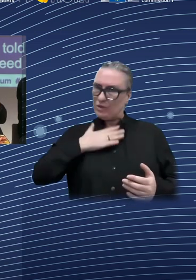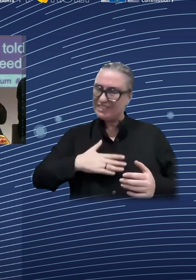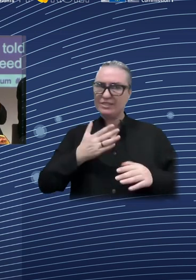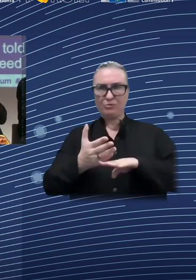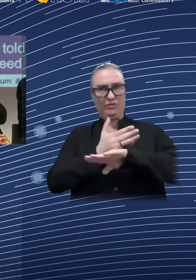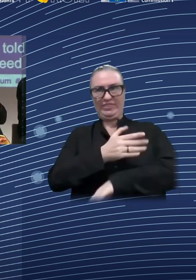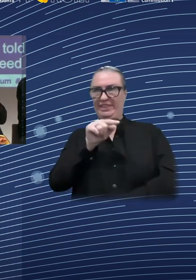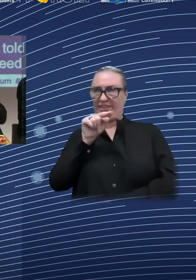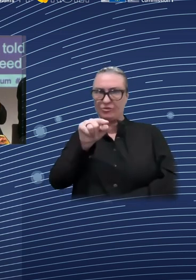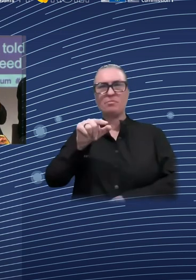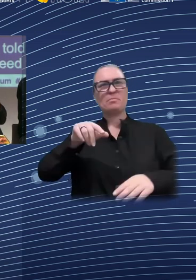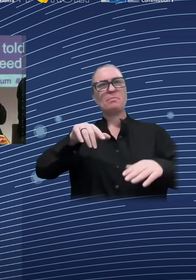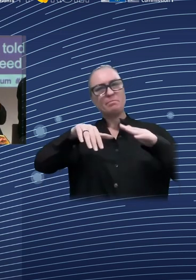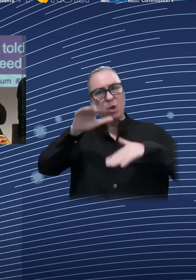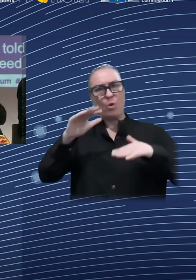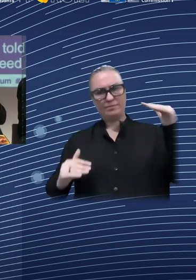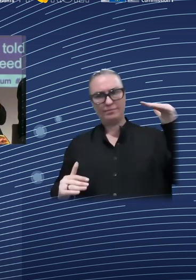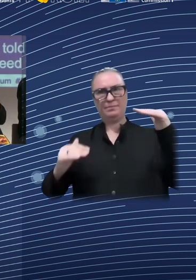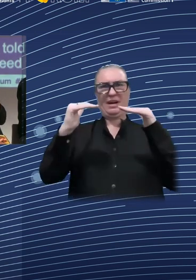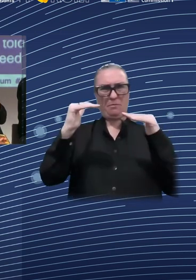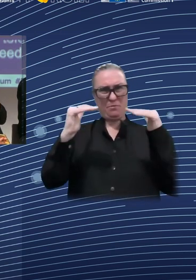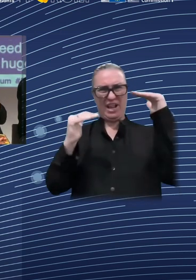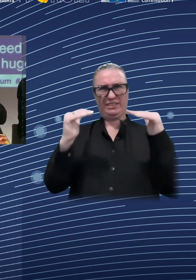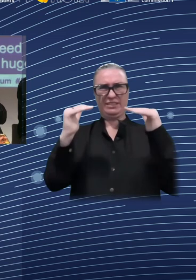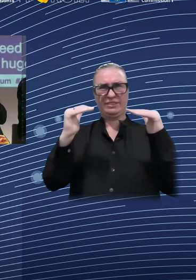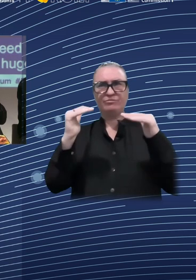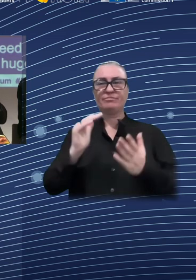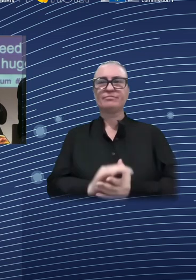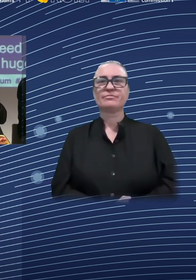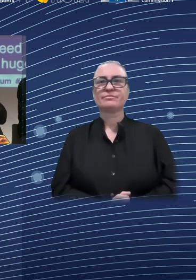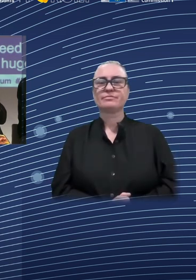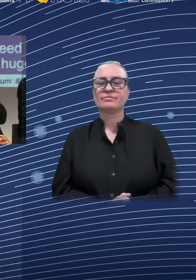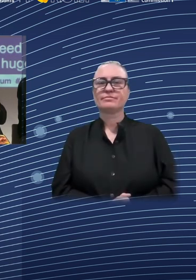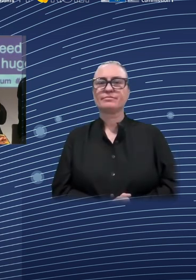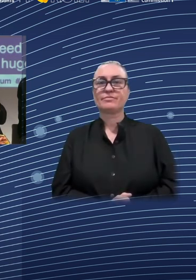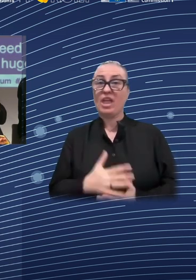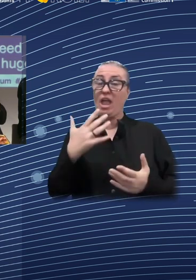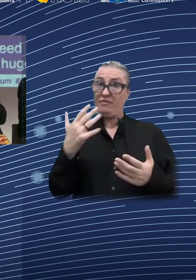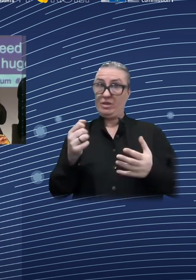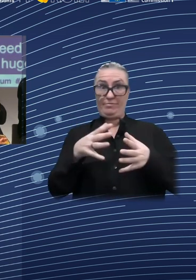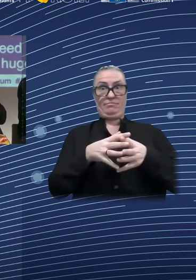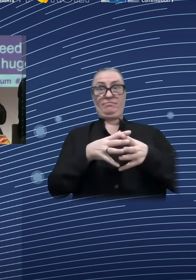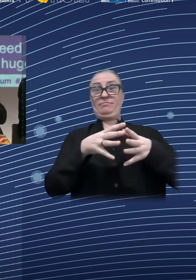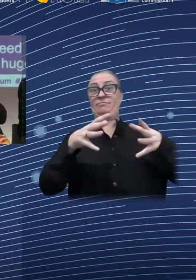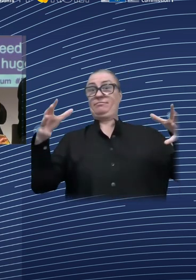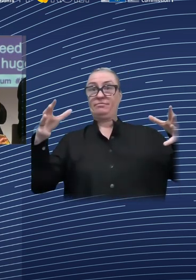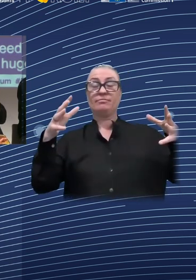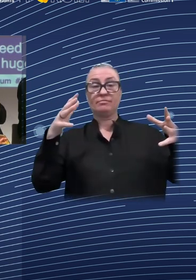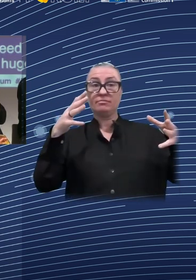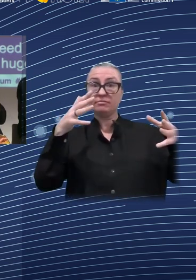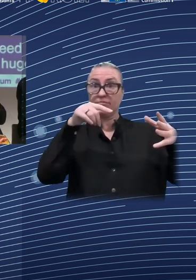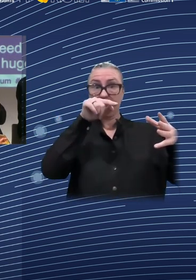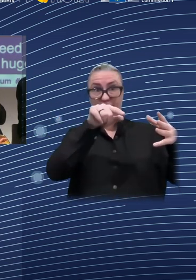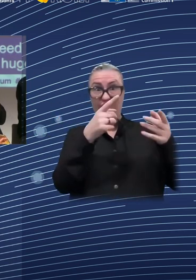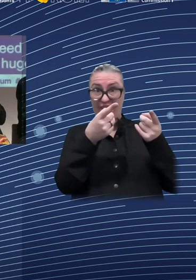a huge number of really worthy initiatives happening within the system. Maynooth University springs to mind, and a program that an associate professor,